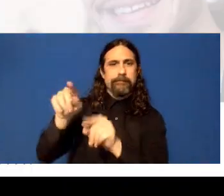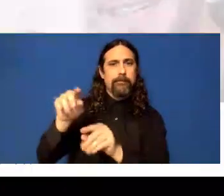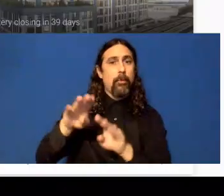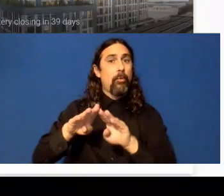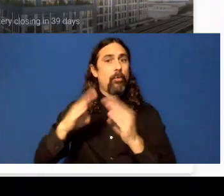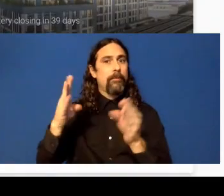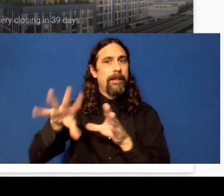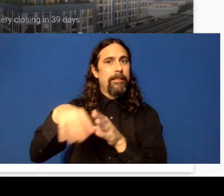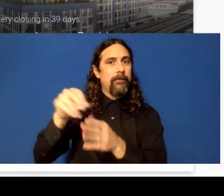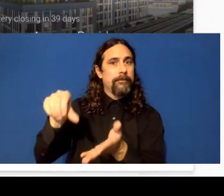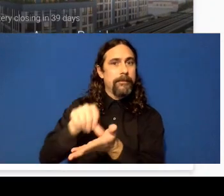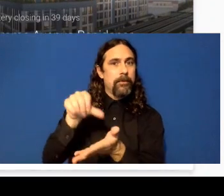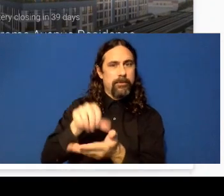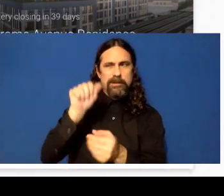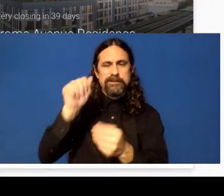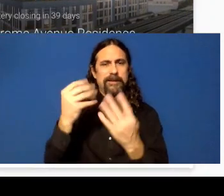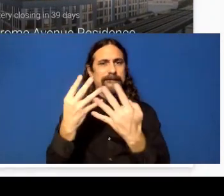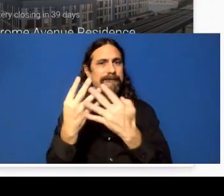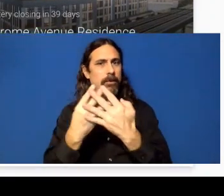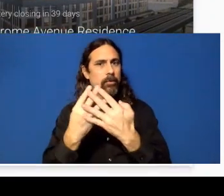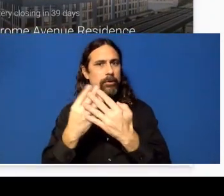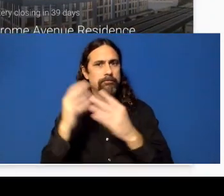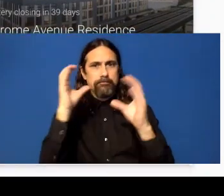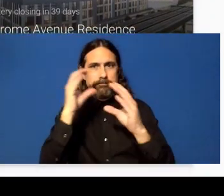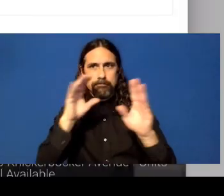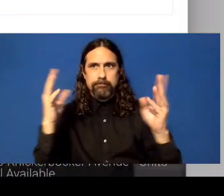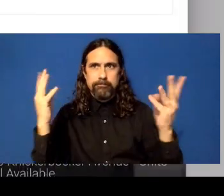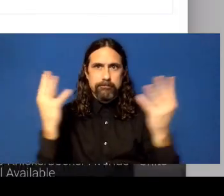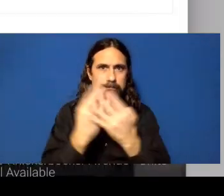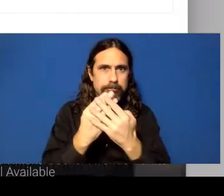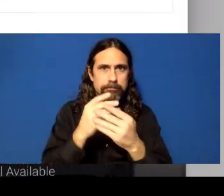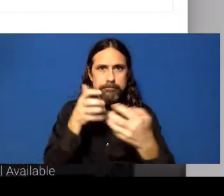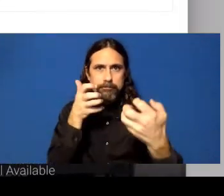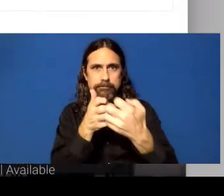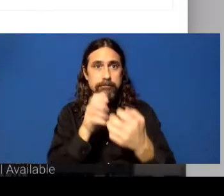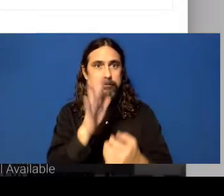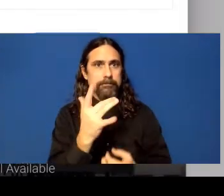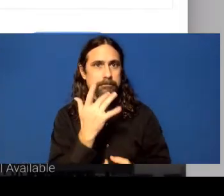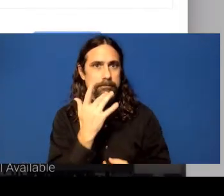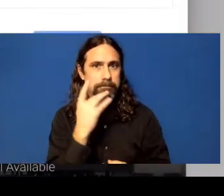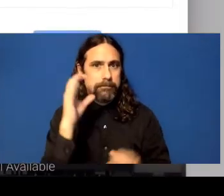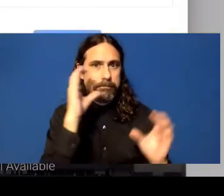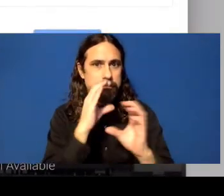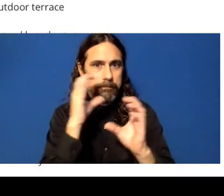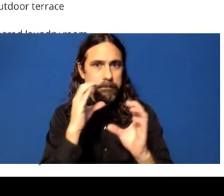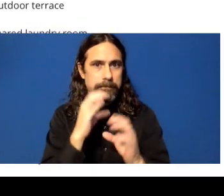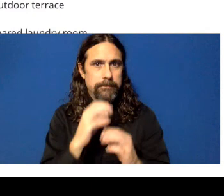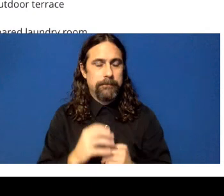Open Lotteries page. You can filter the Open Lotteries page to narrow your search results.